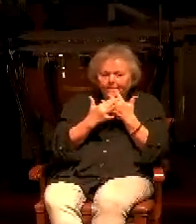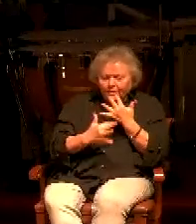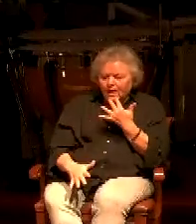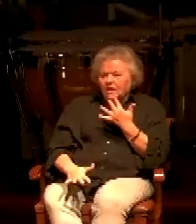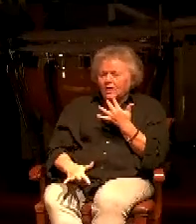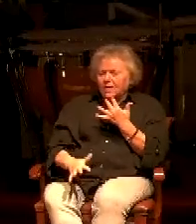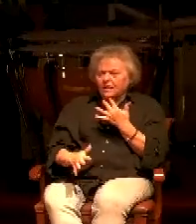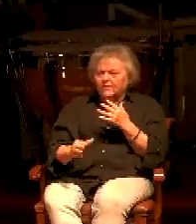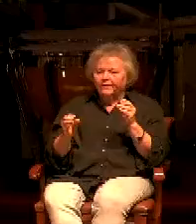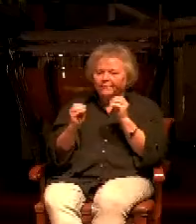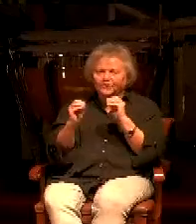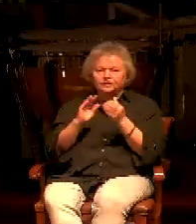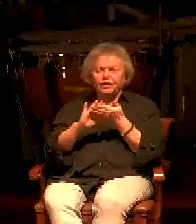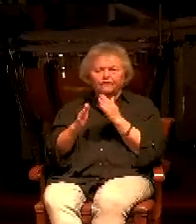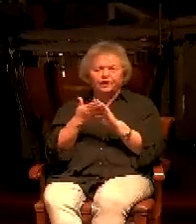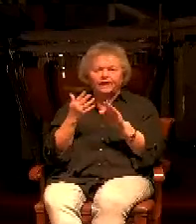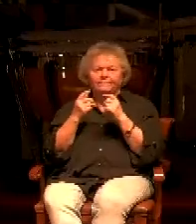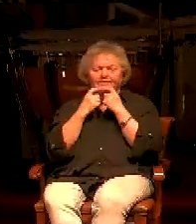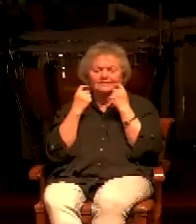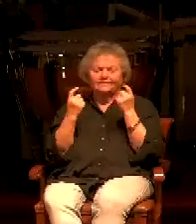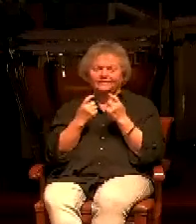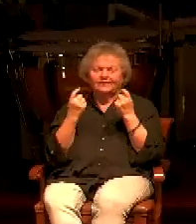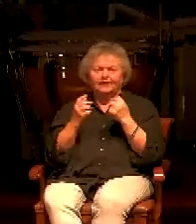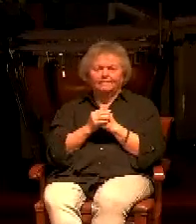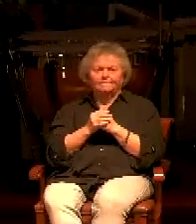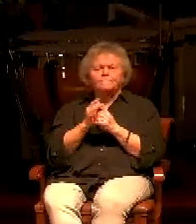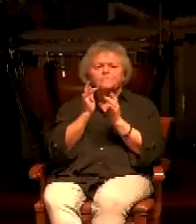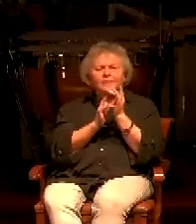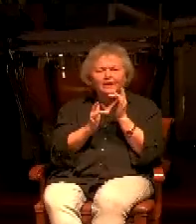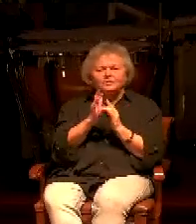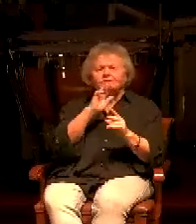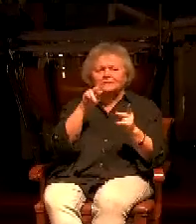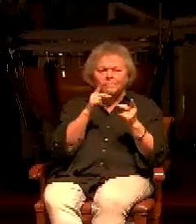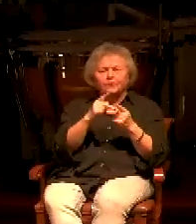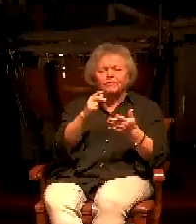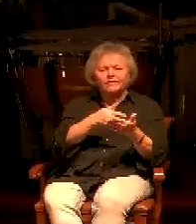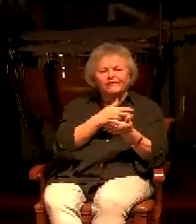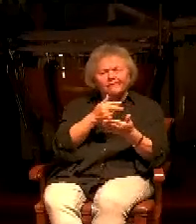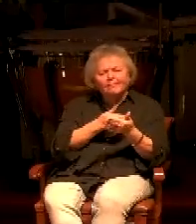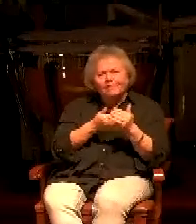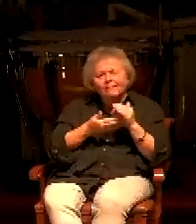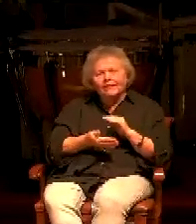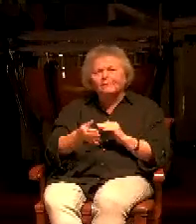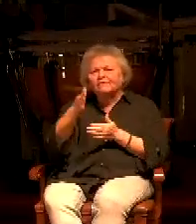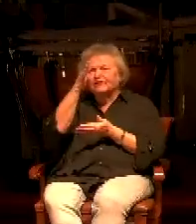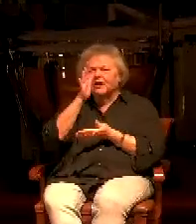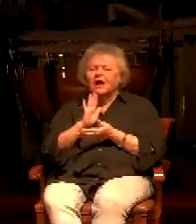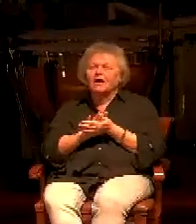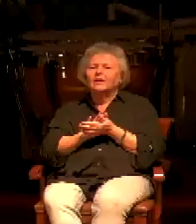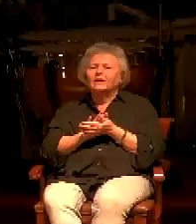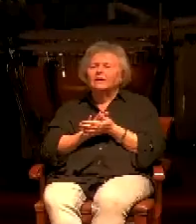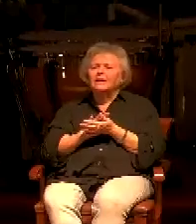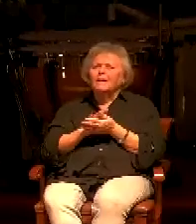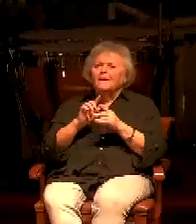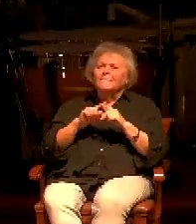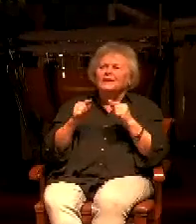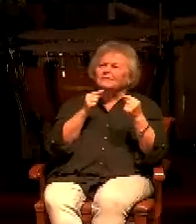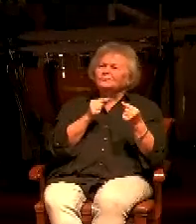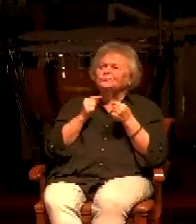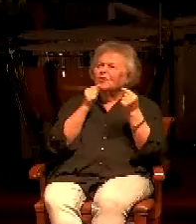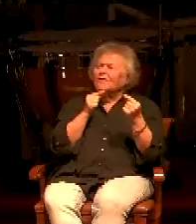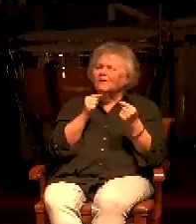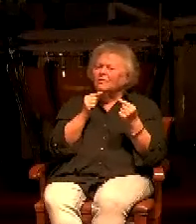and that Jesus is the perfect Lamb of God. So I understand that Jesus went to the cross and died. What I always wrestle with is, why did he have to go in